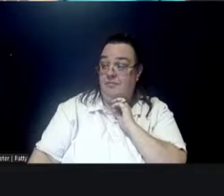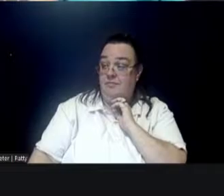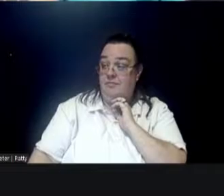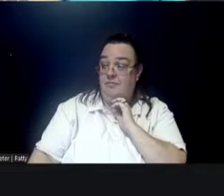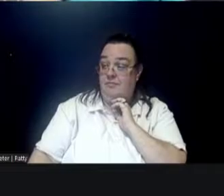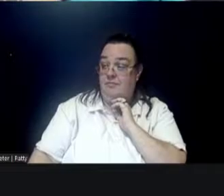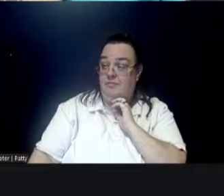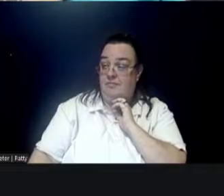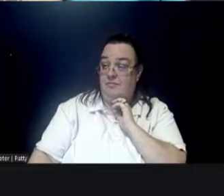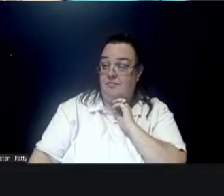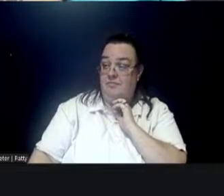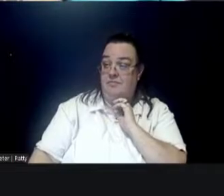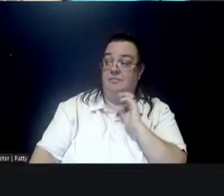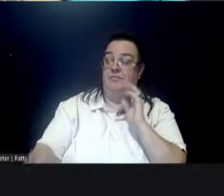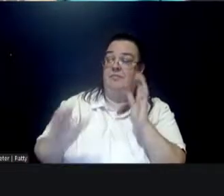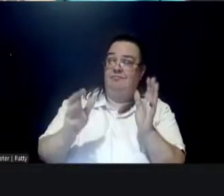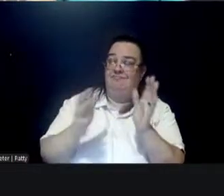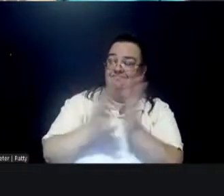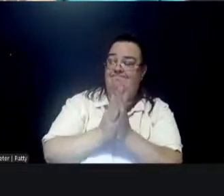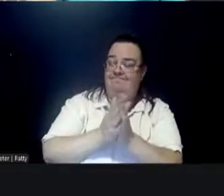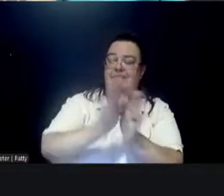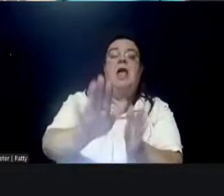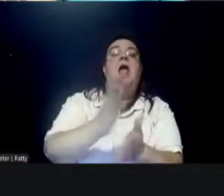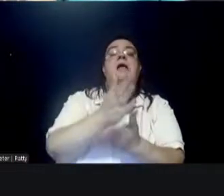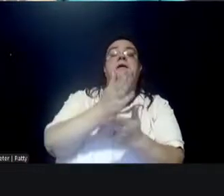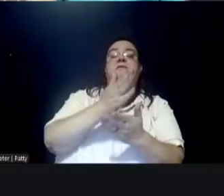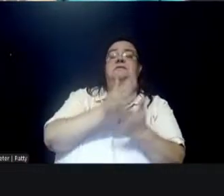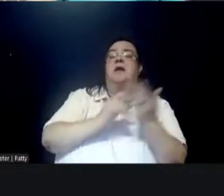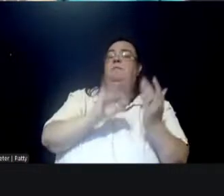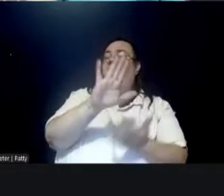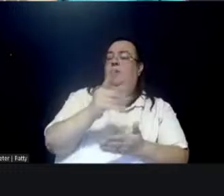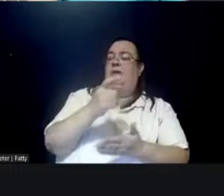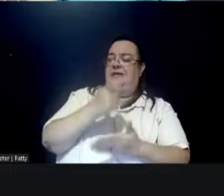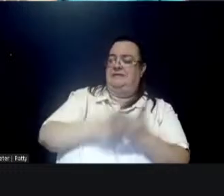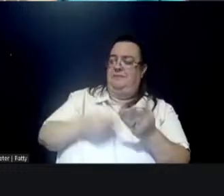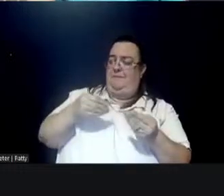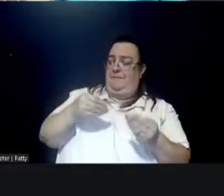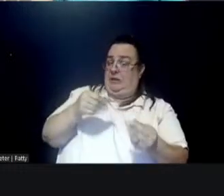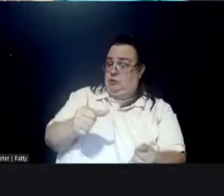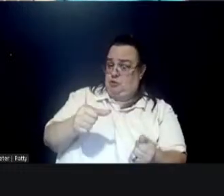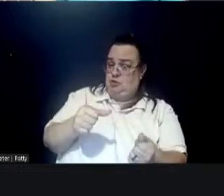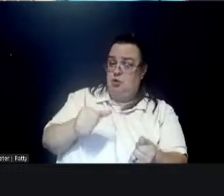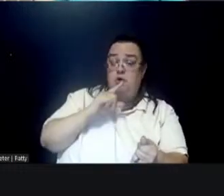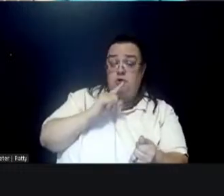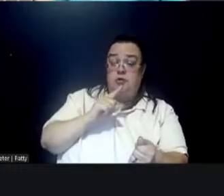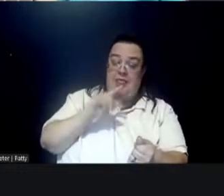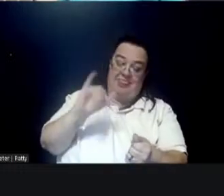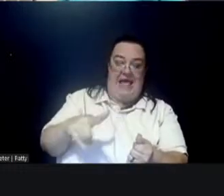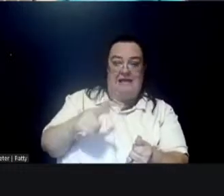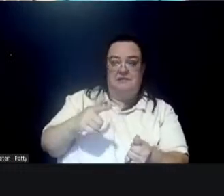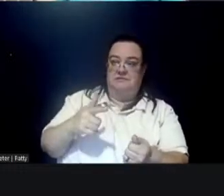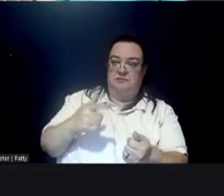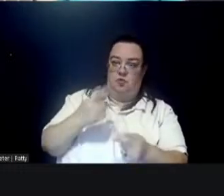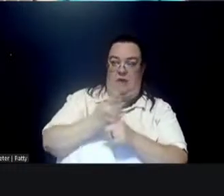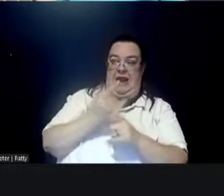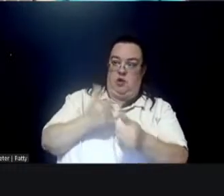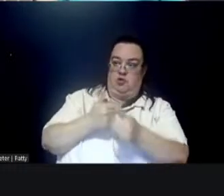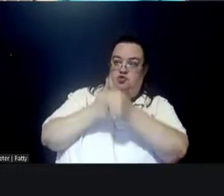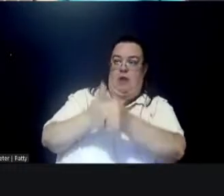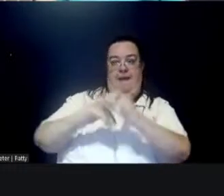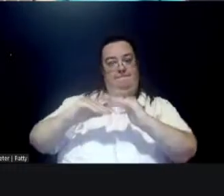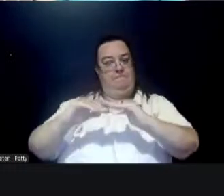And some of your expenditures are tracking below their